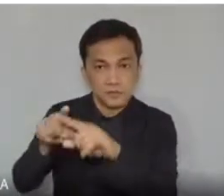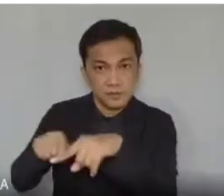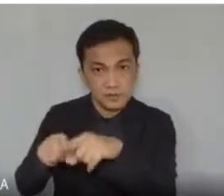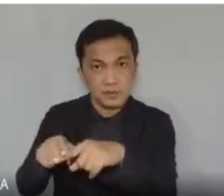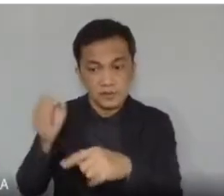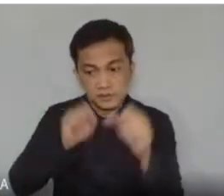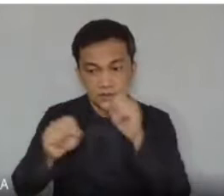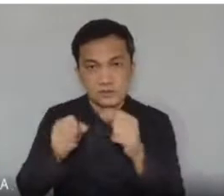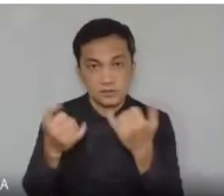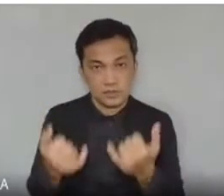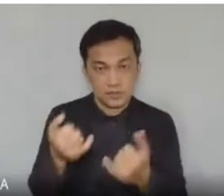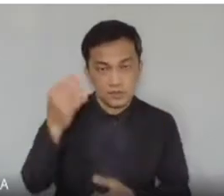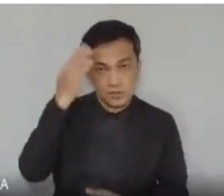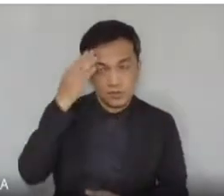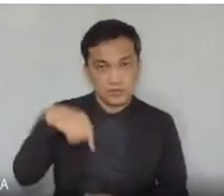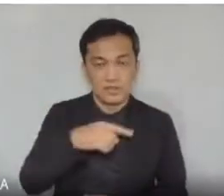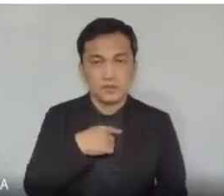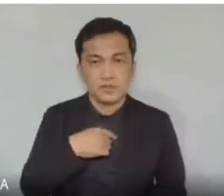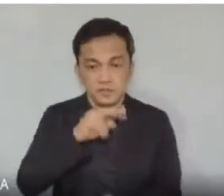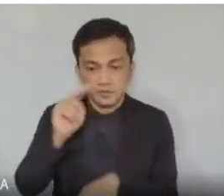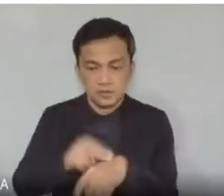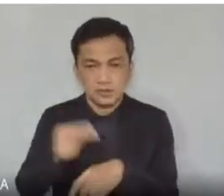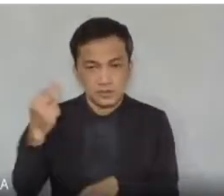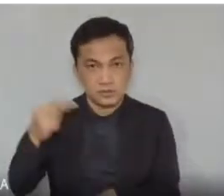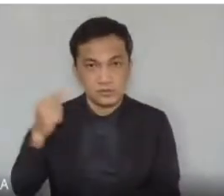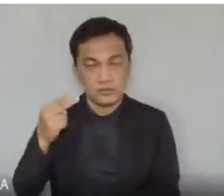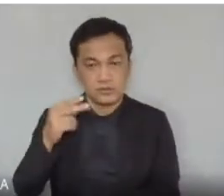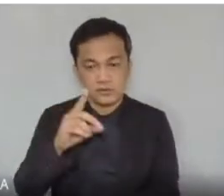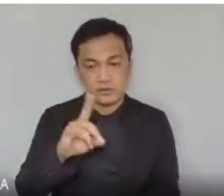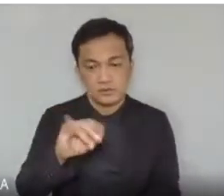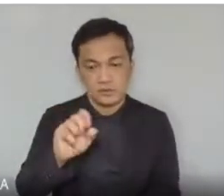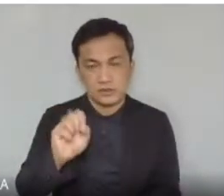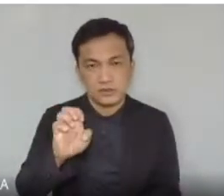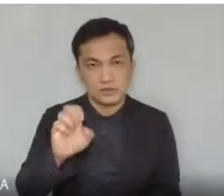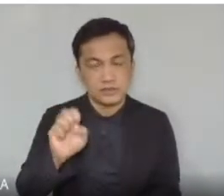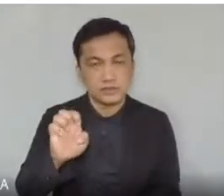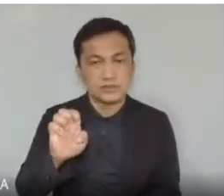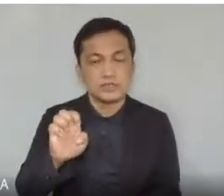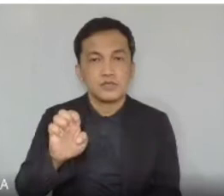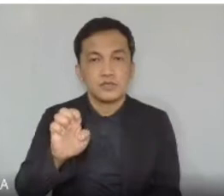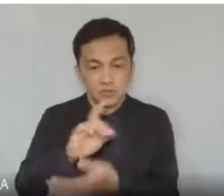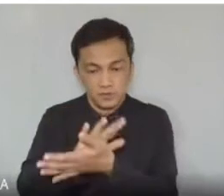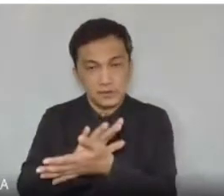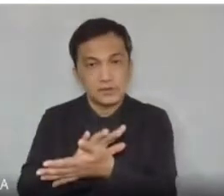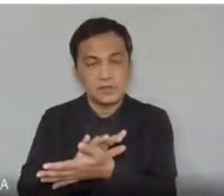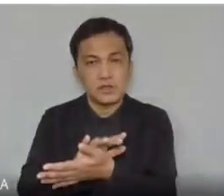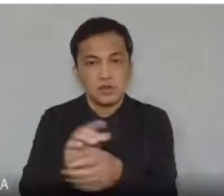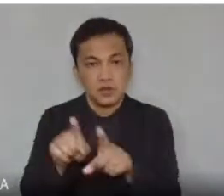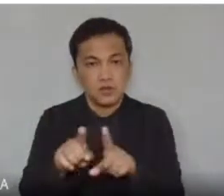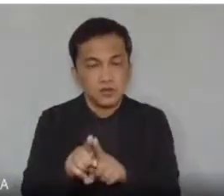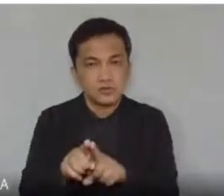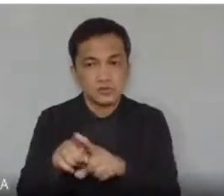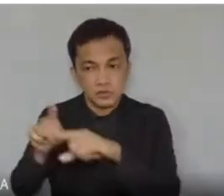and existing technology. The main goal was to save lives, flatten the curve, which meant